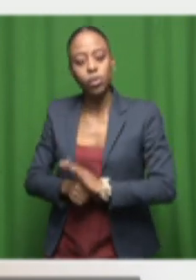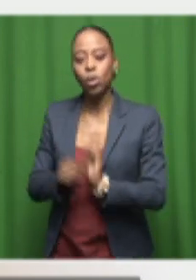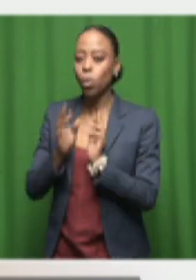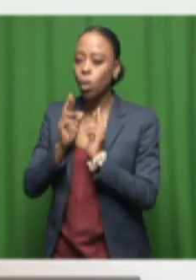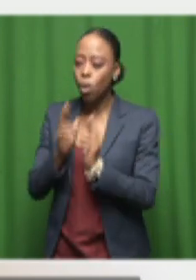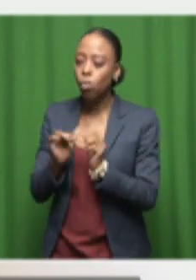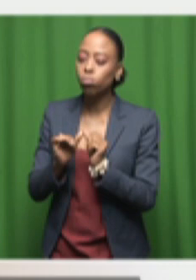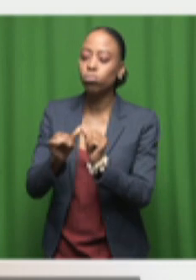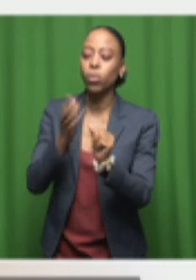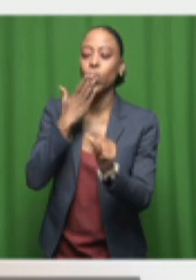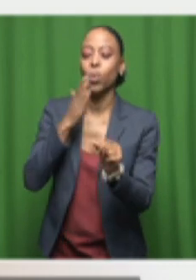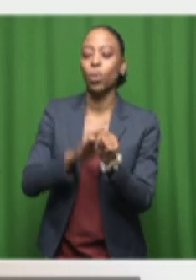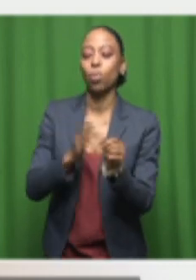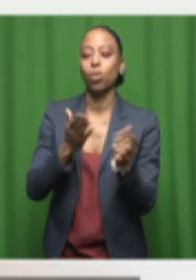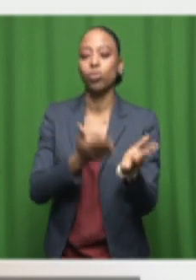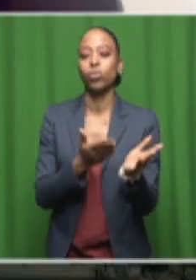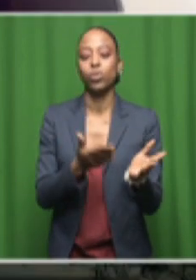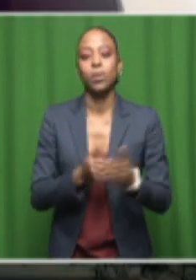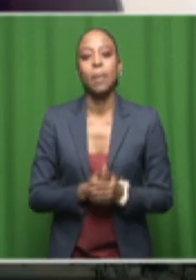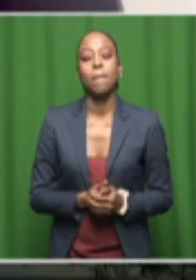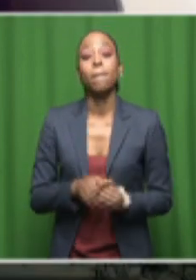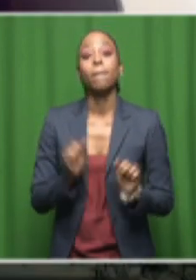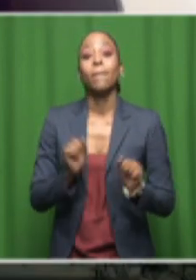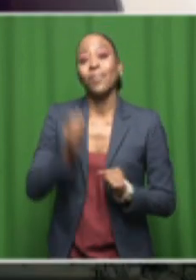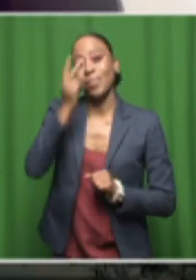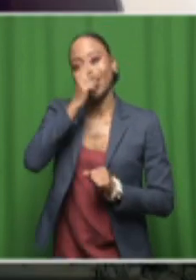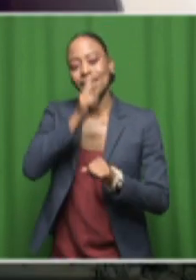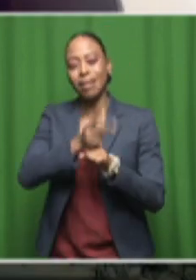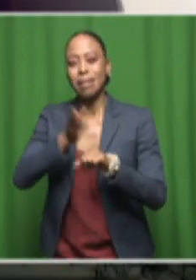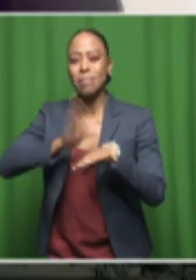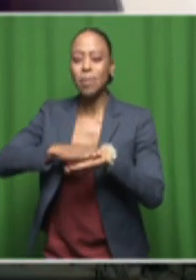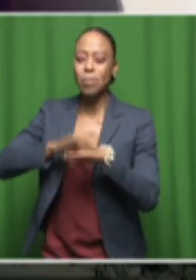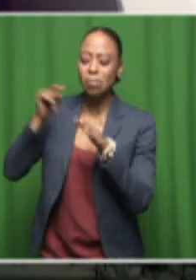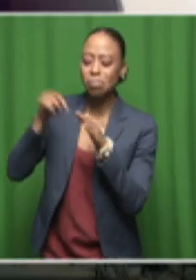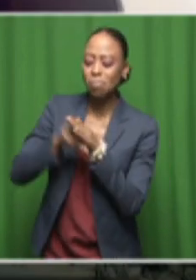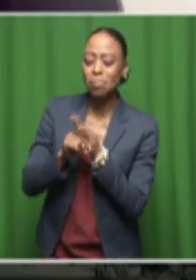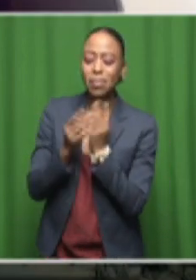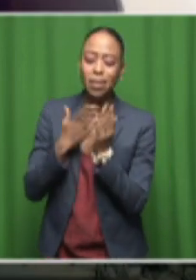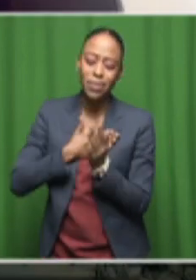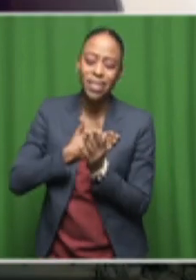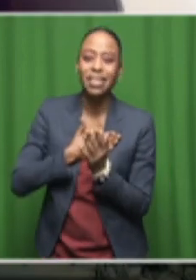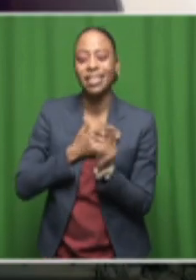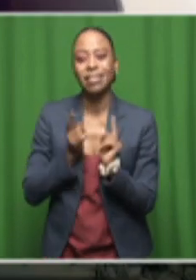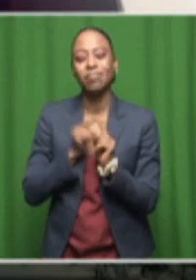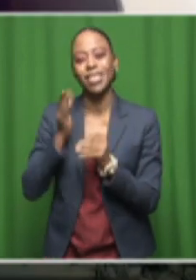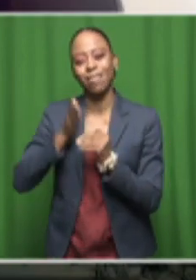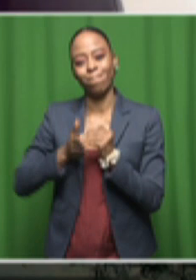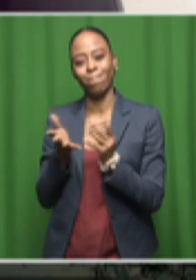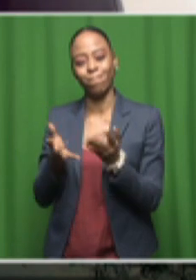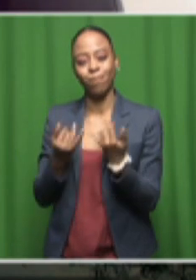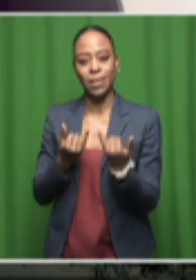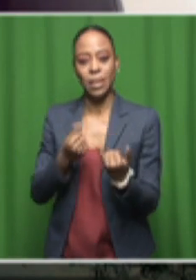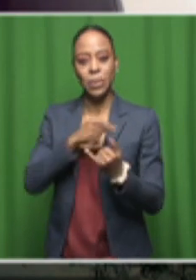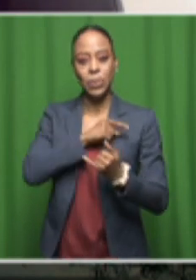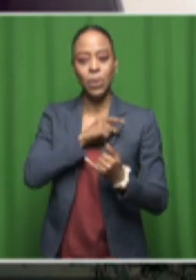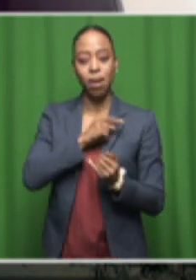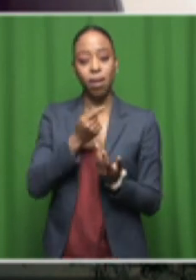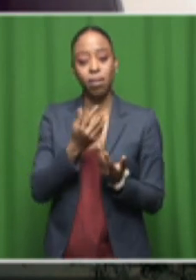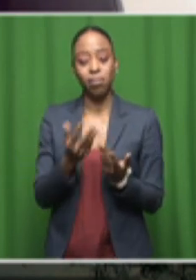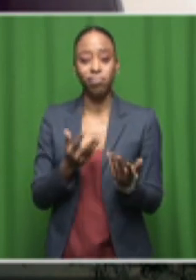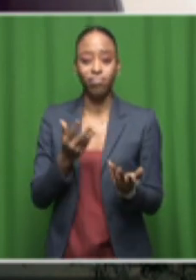is there. That program. All right. Professor, I'd love to get into it a little bit more, but I'll leave it there for now. It certainly seems